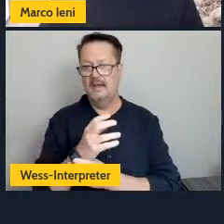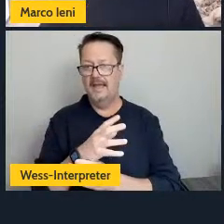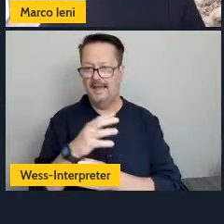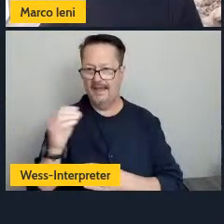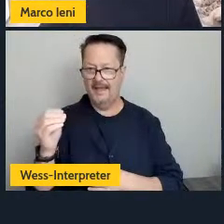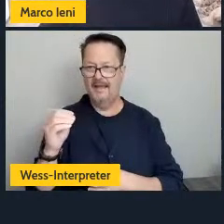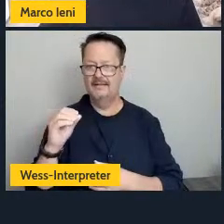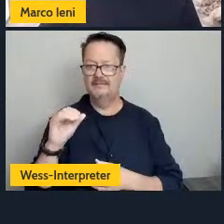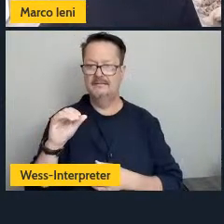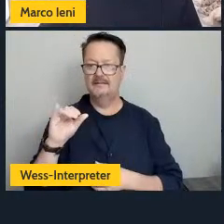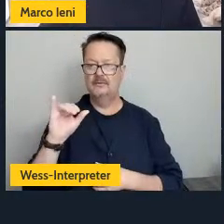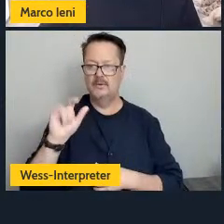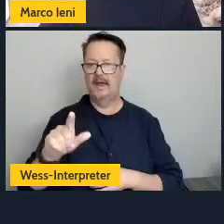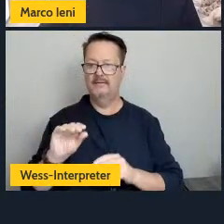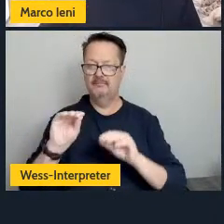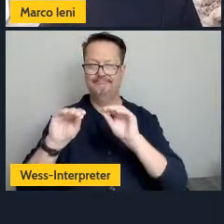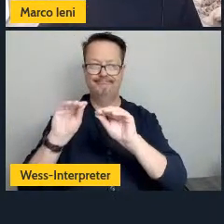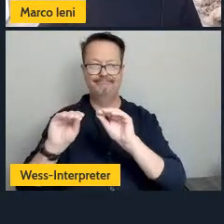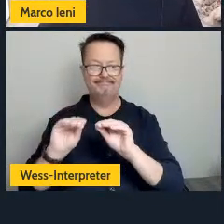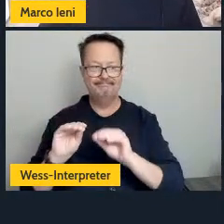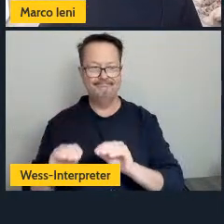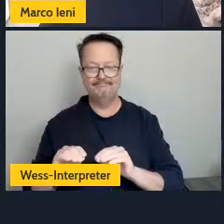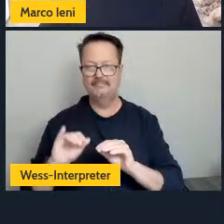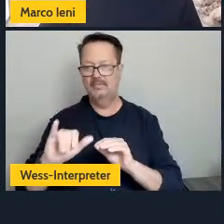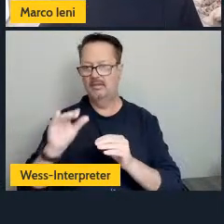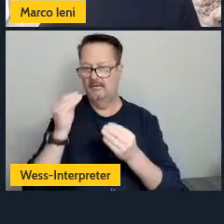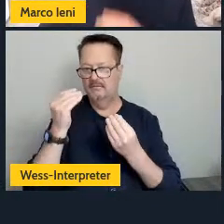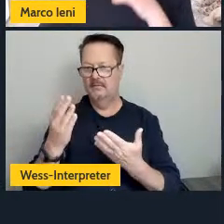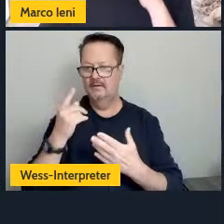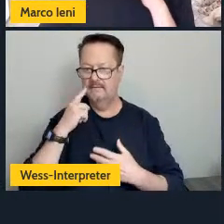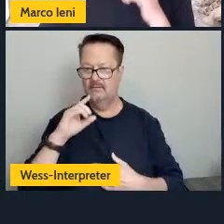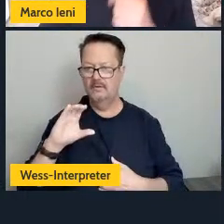to fill this config map.